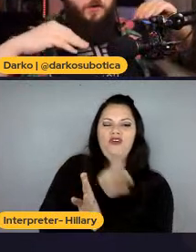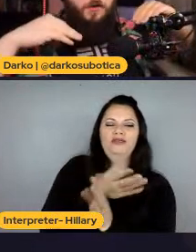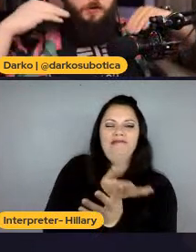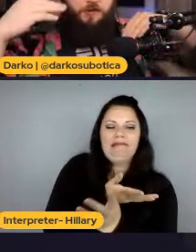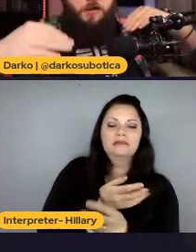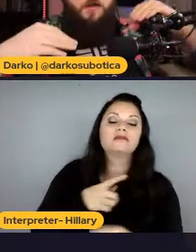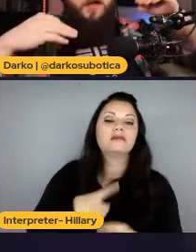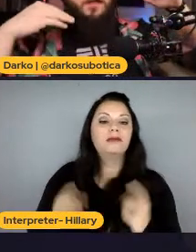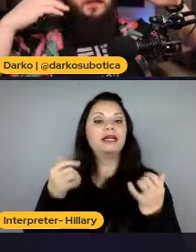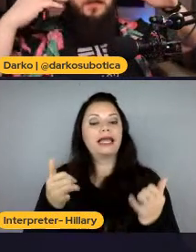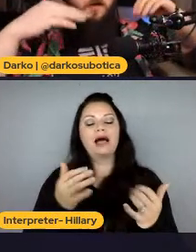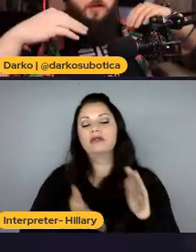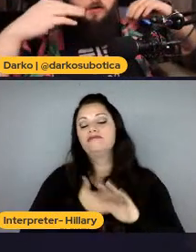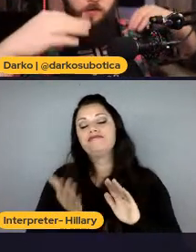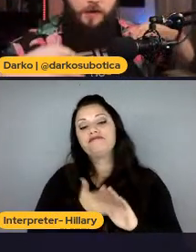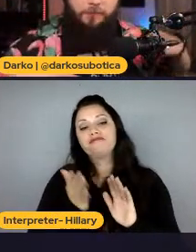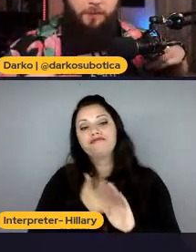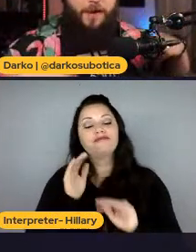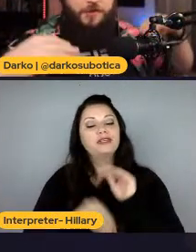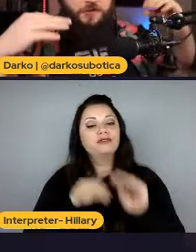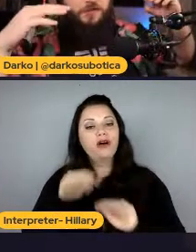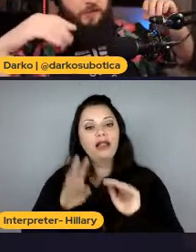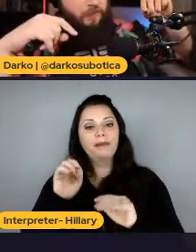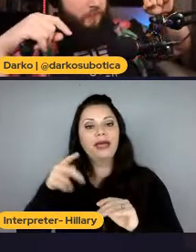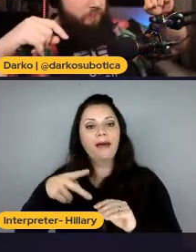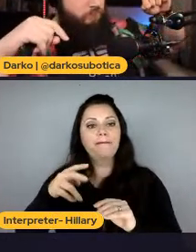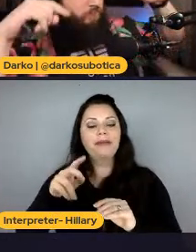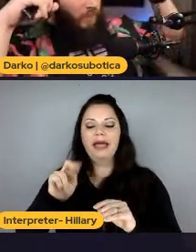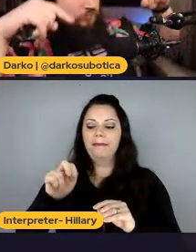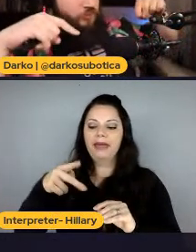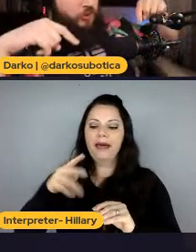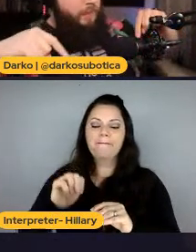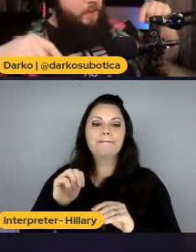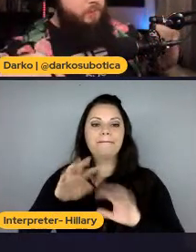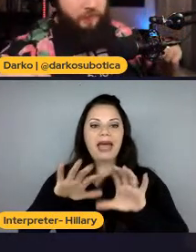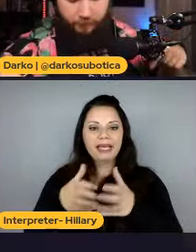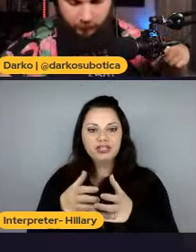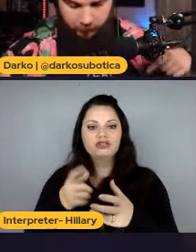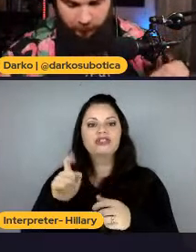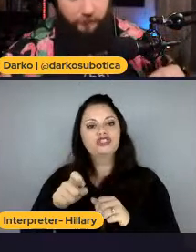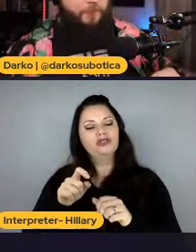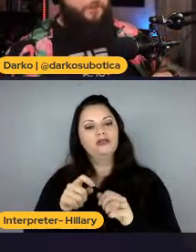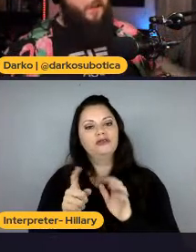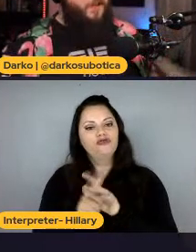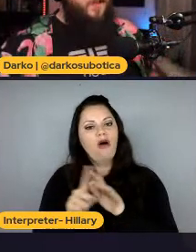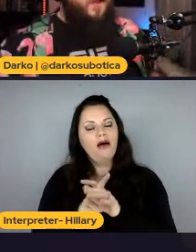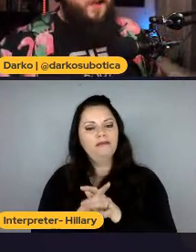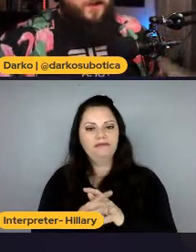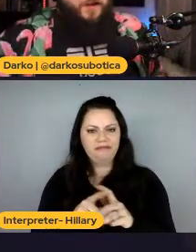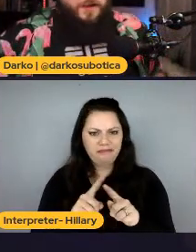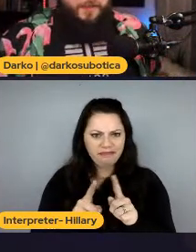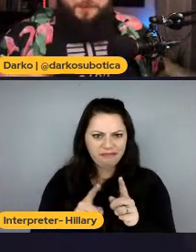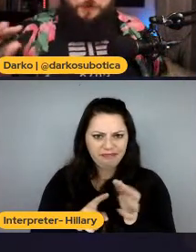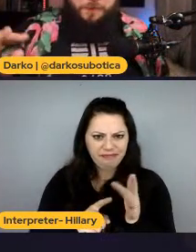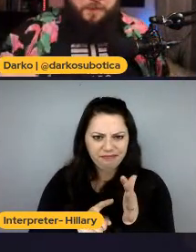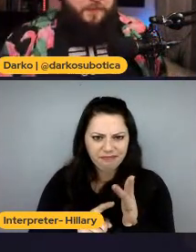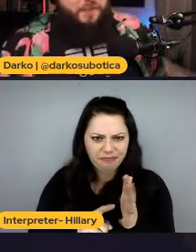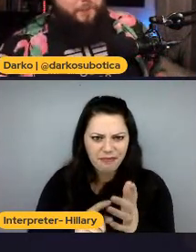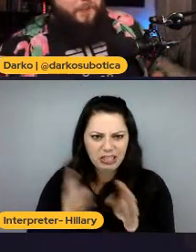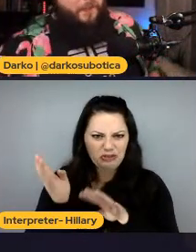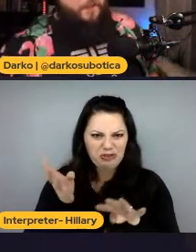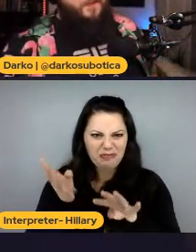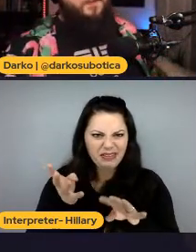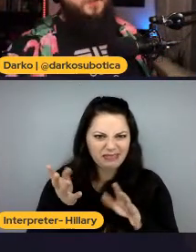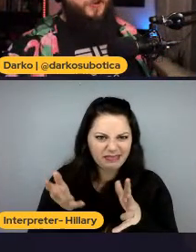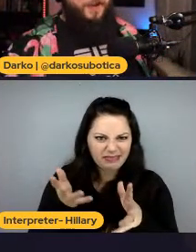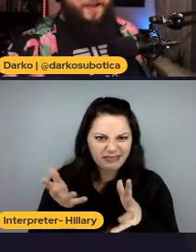now going through the entire thing. It's installing all the npm packages, and it should show up here, but apparently streaming things